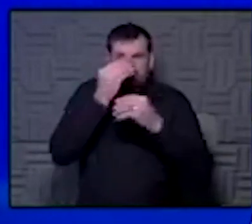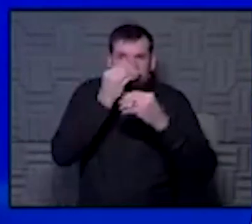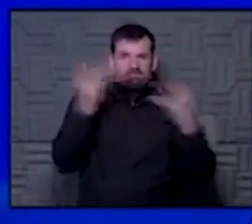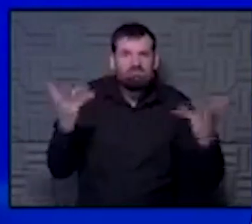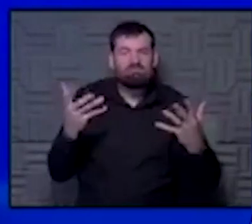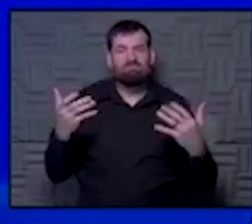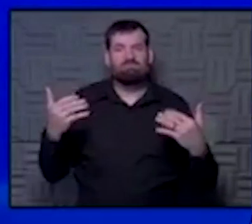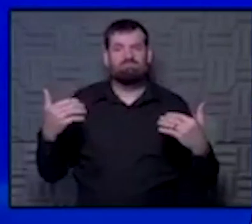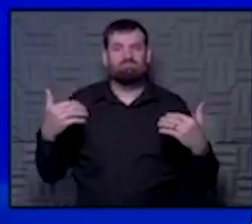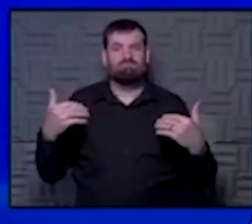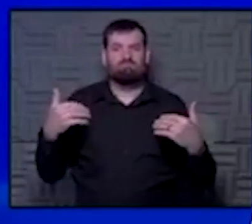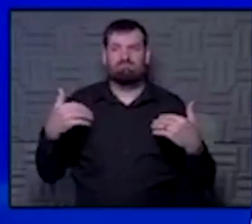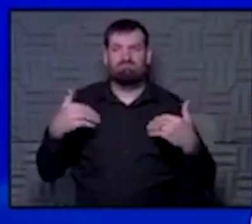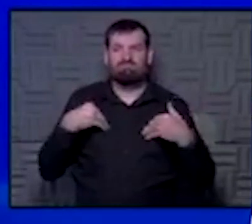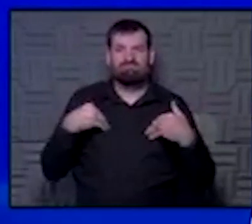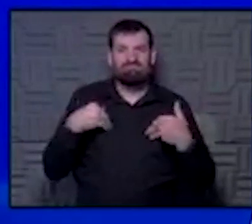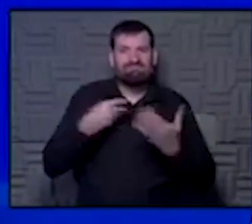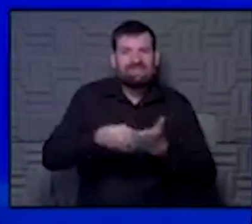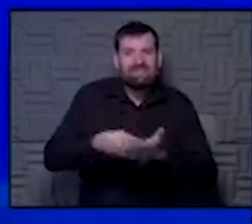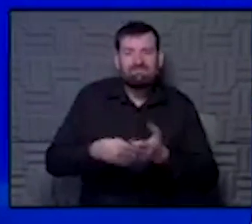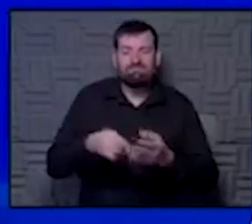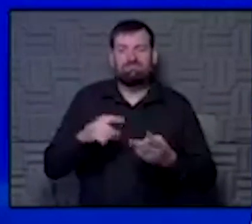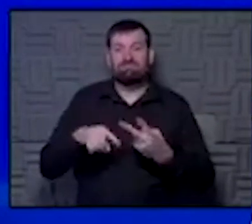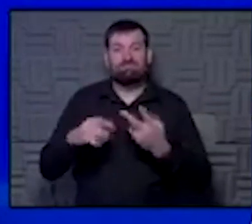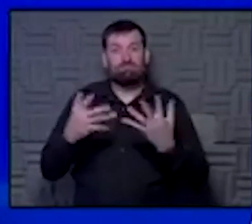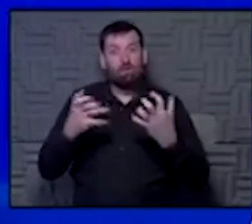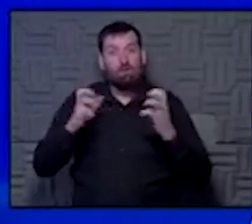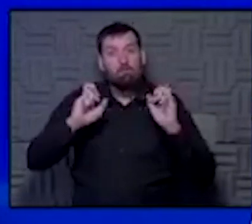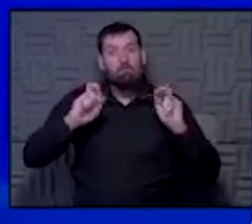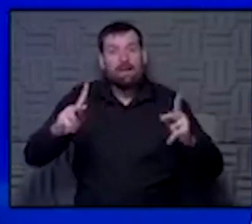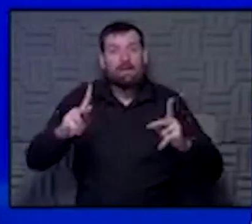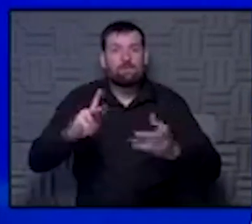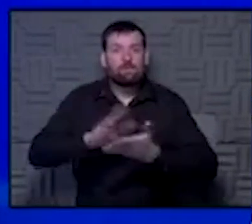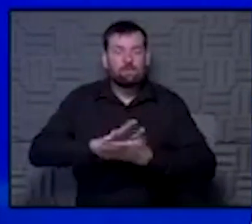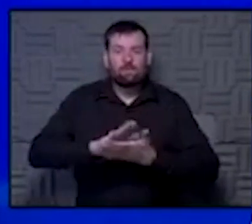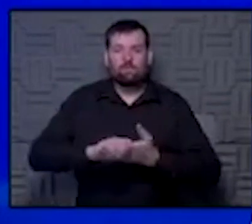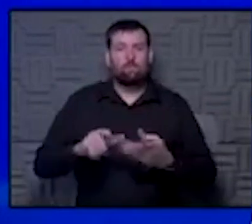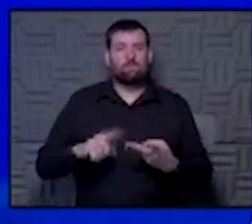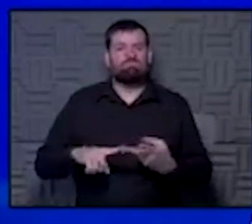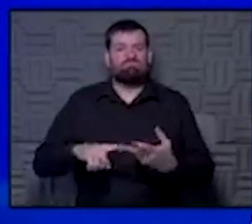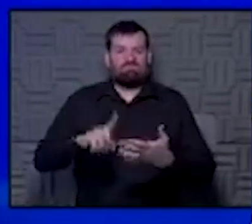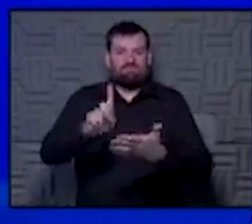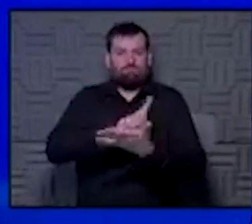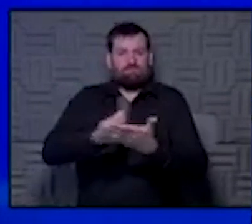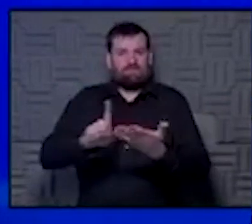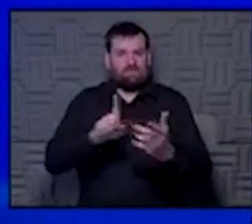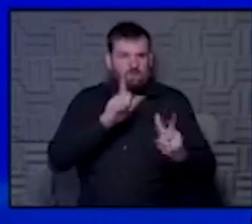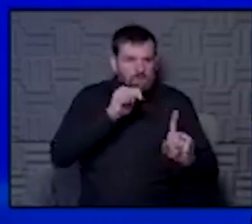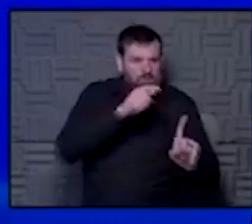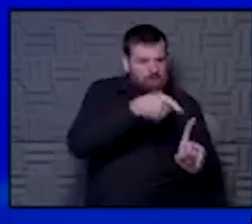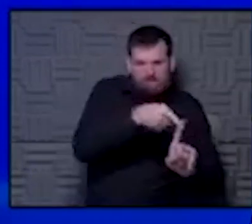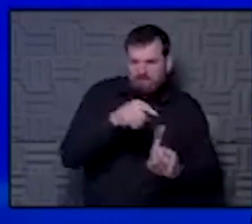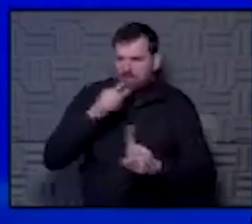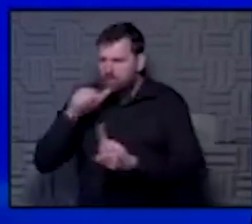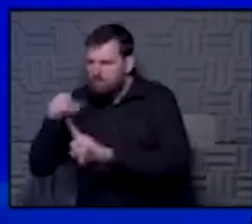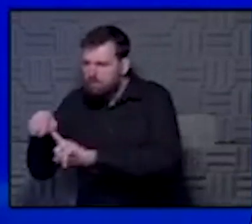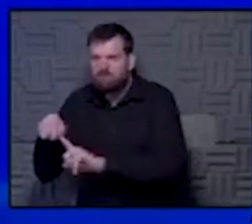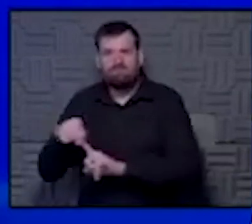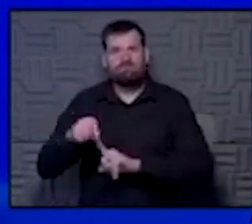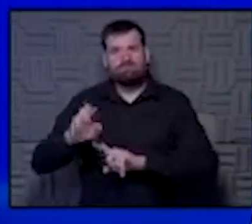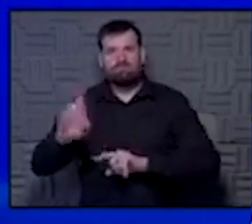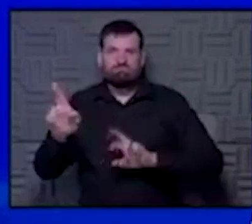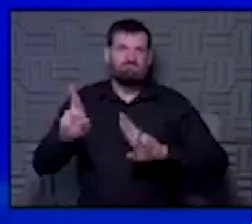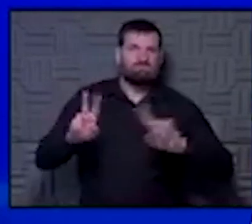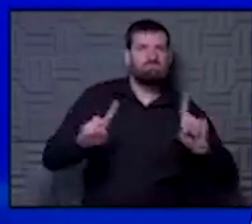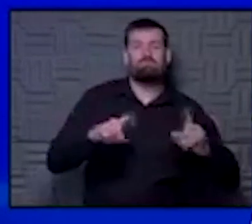if you have cows. Doesn't care if your kids want to be back in school. It doesn't discriminate. It doesn't care if you're a blue state or a red state.